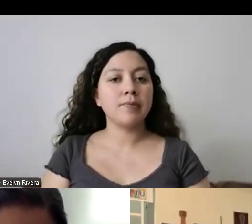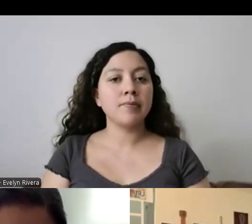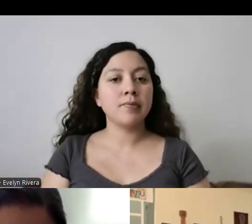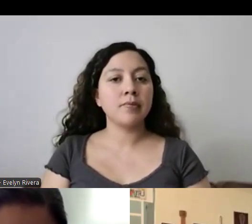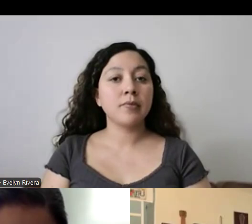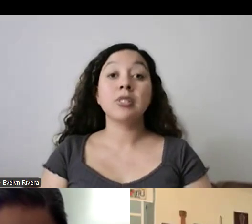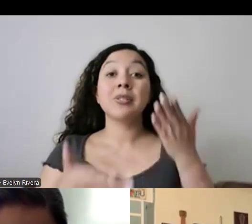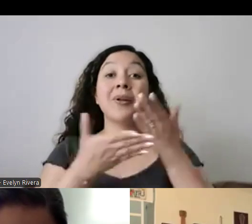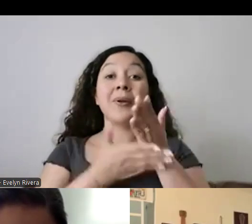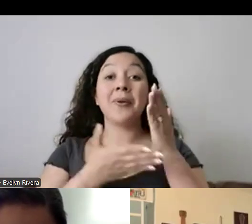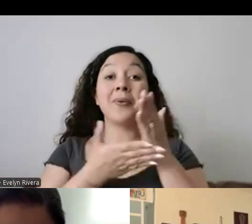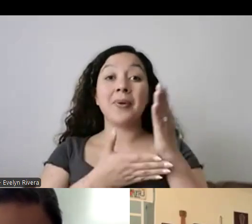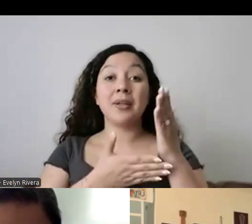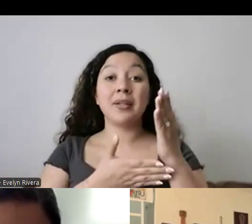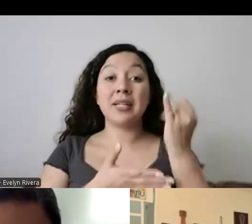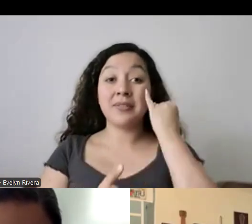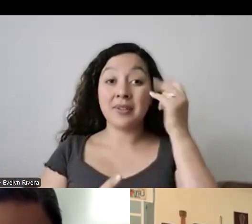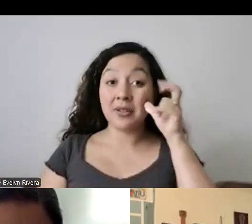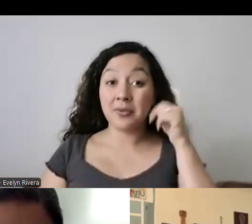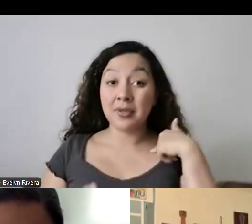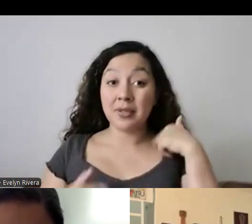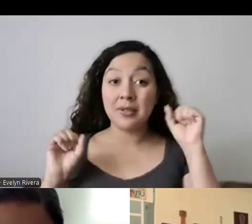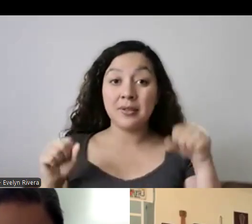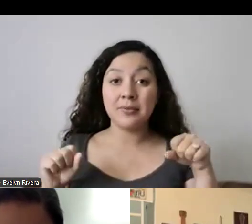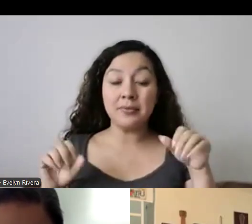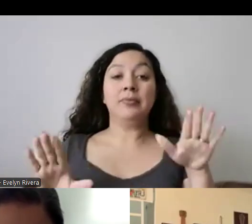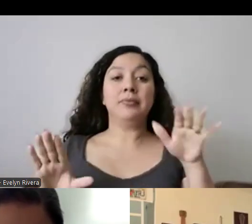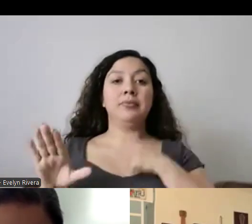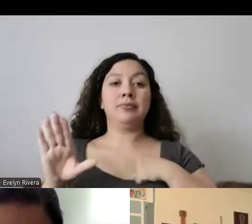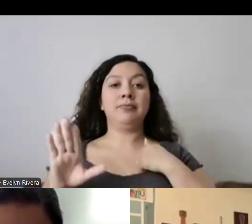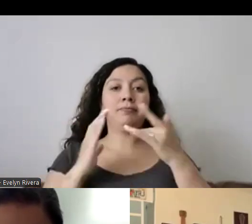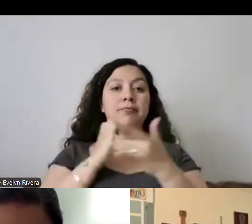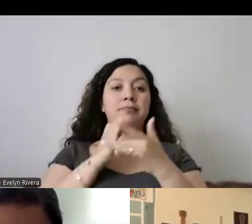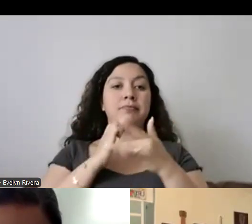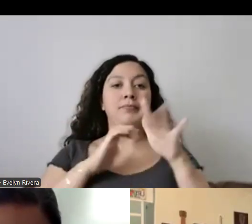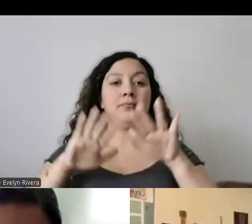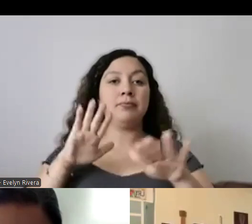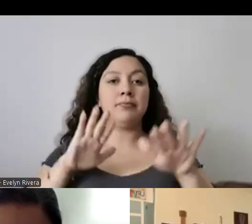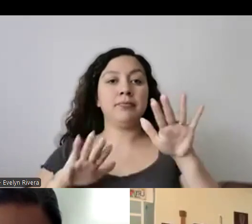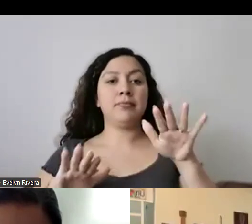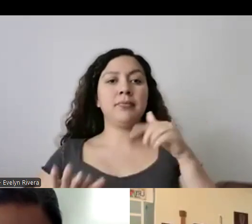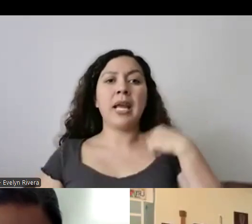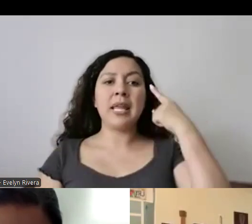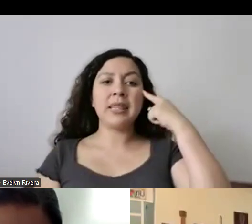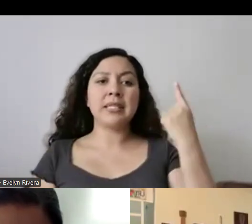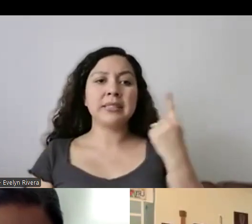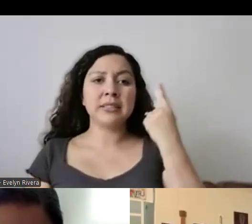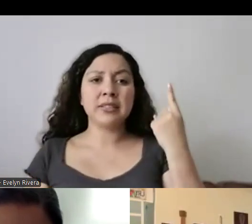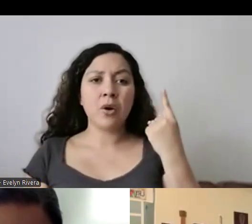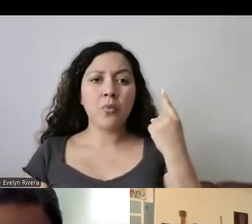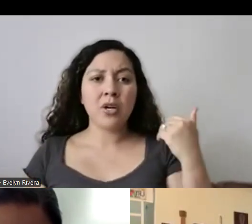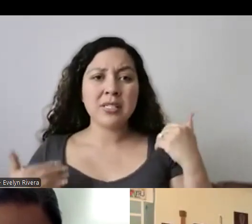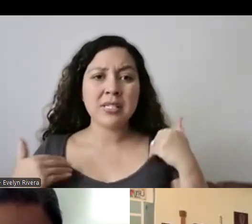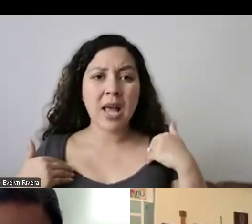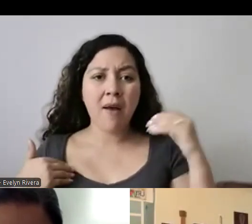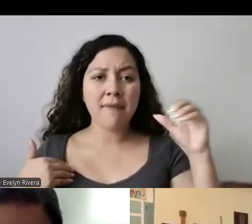All right. If you can hear me. Uh-oh. I think that someone in the room has their speakers on. If